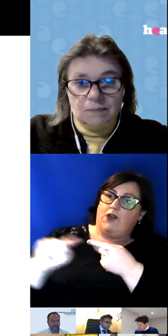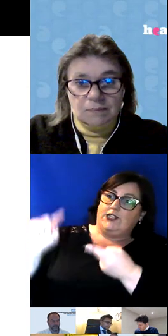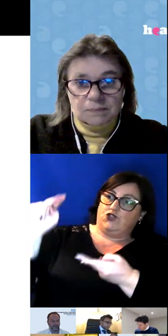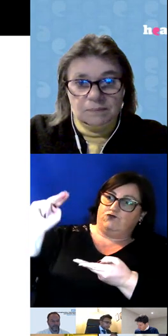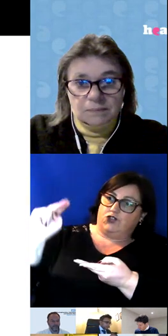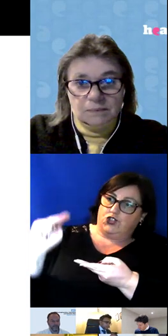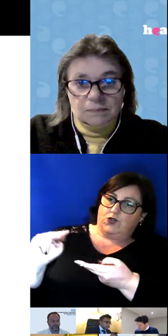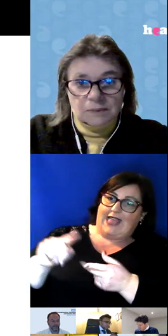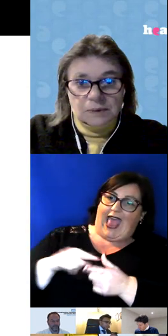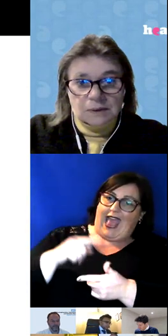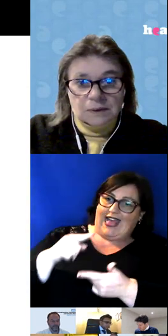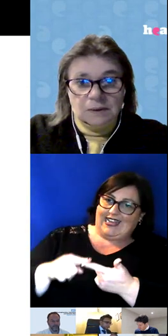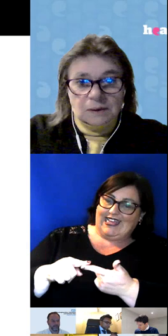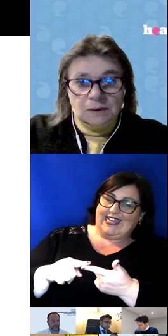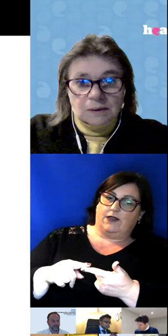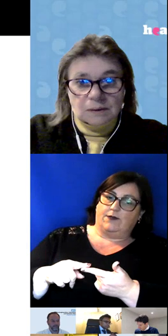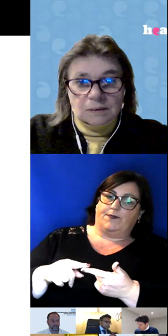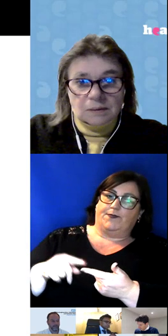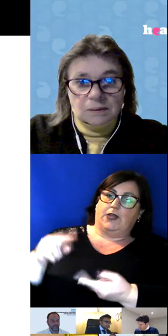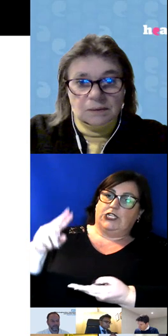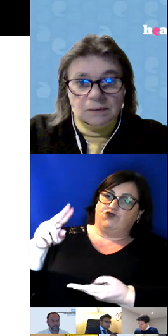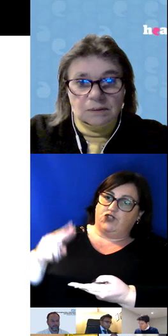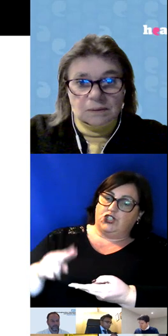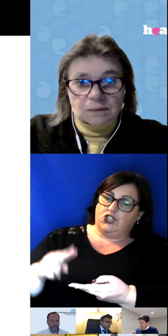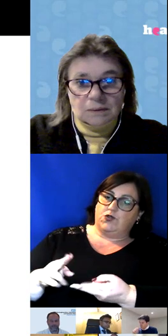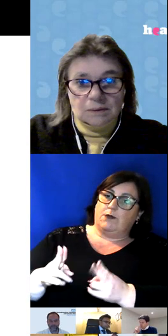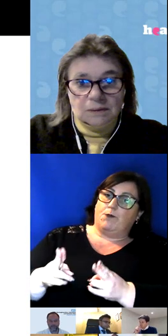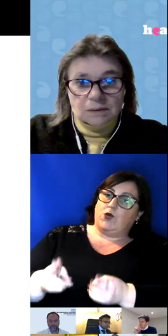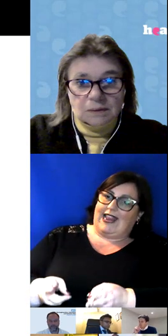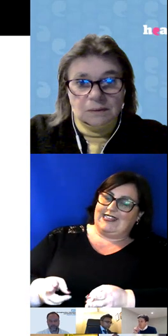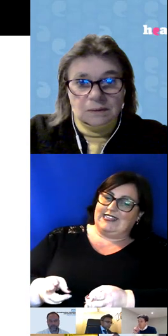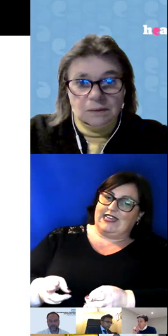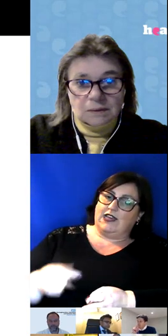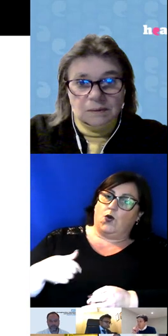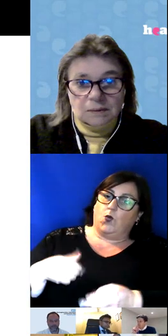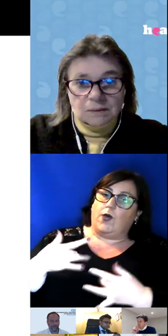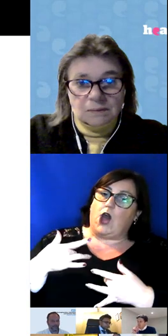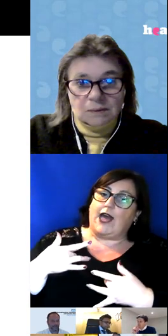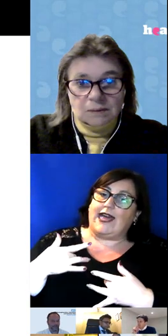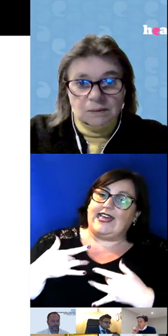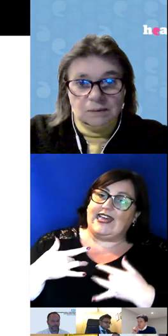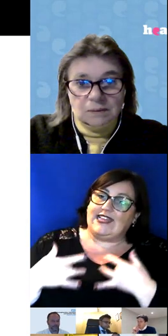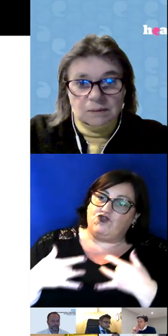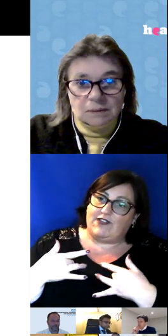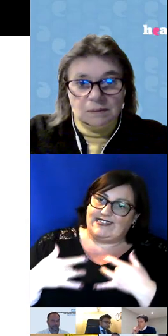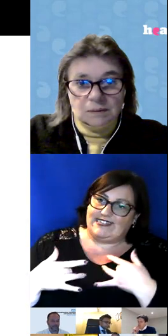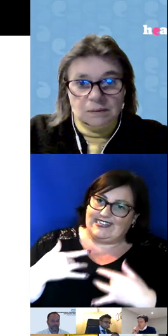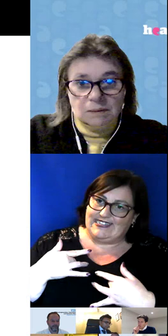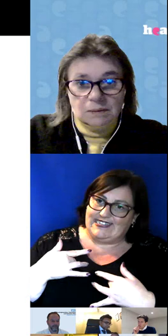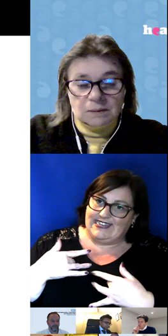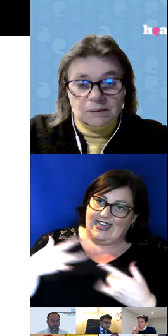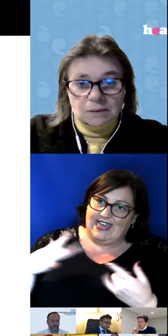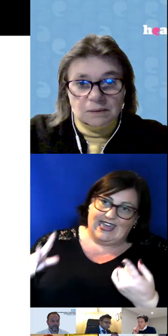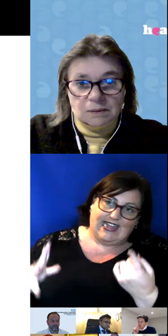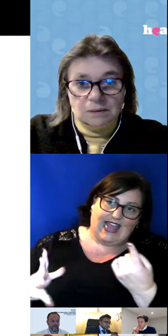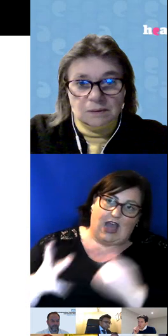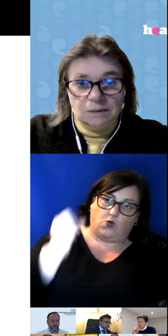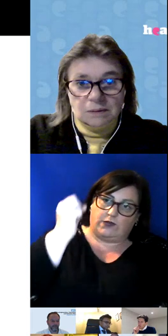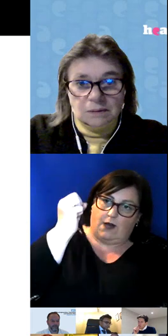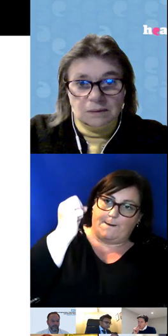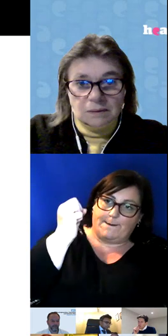excess mortality. We're interested in those outcomes. And we're interested in how do we get